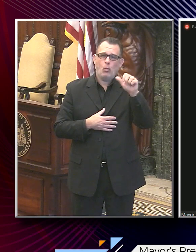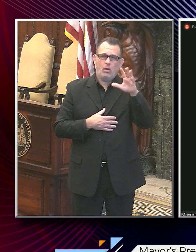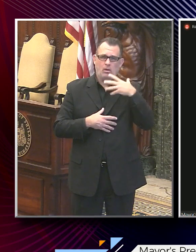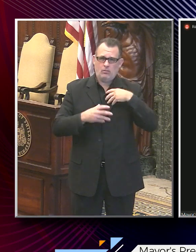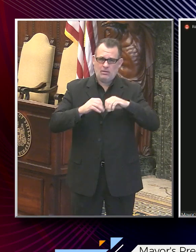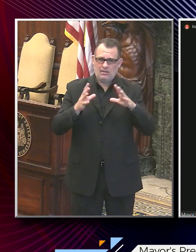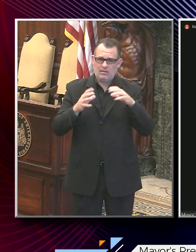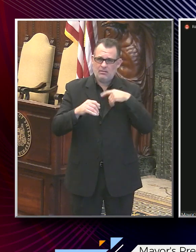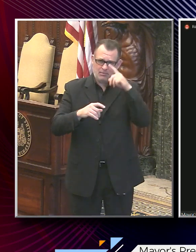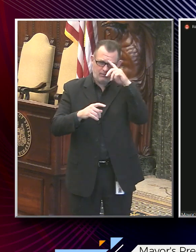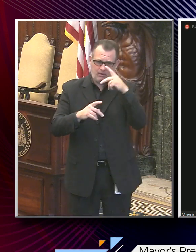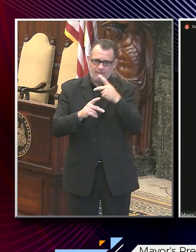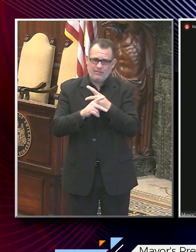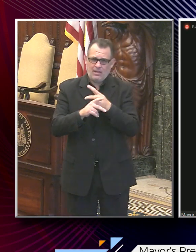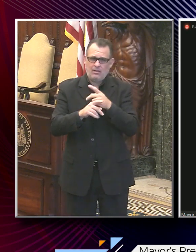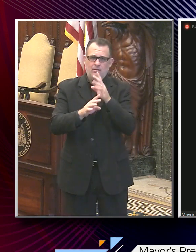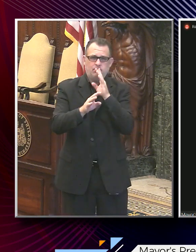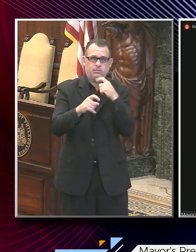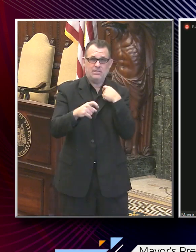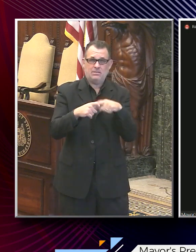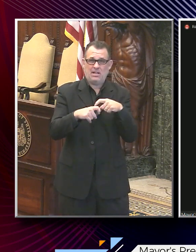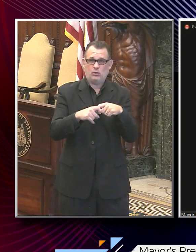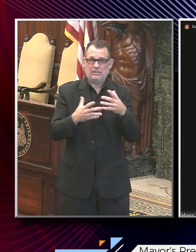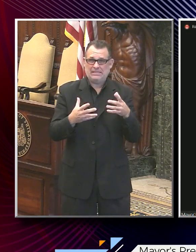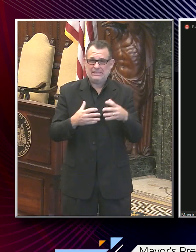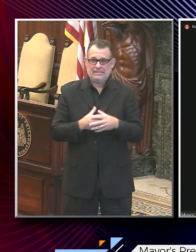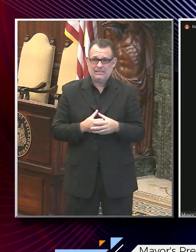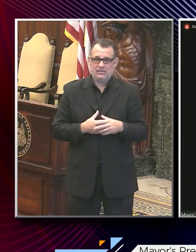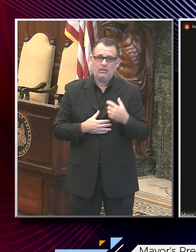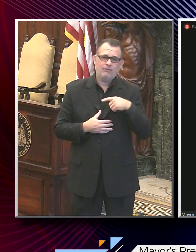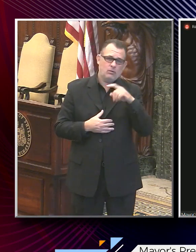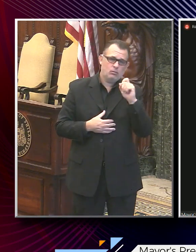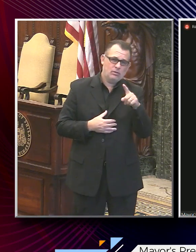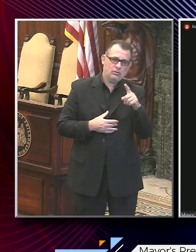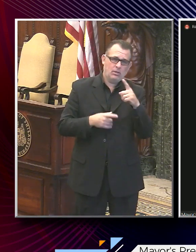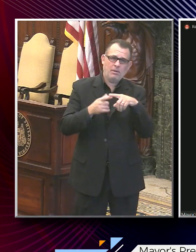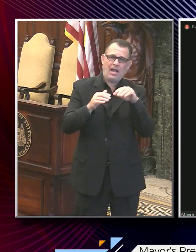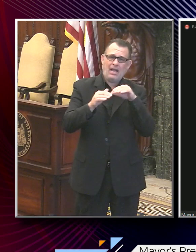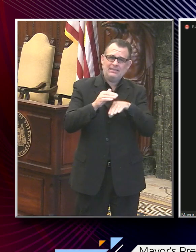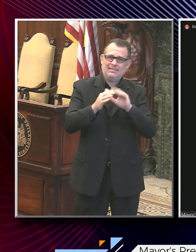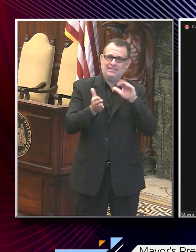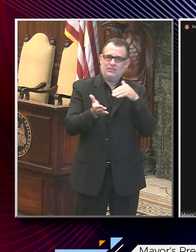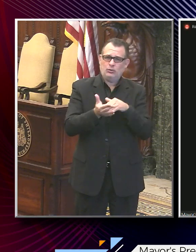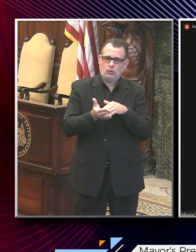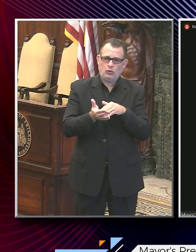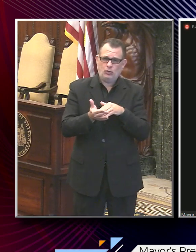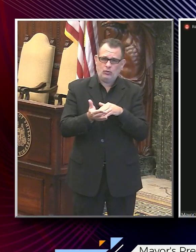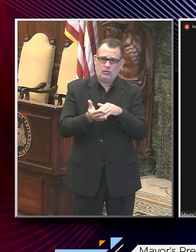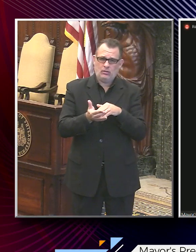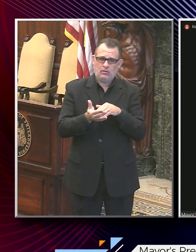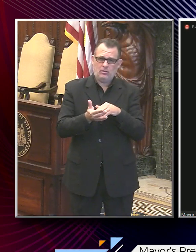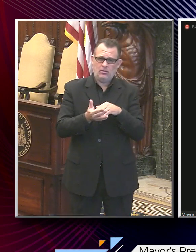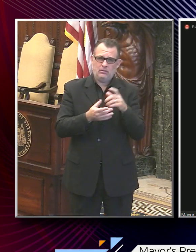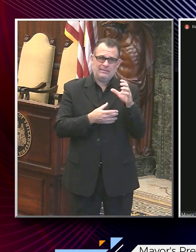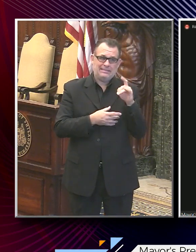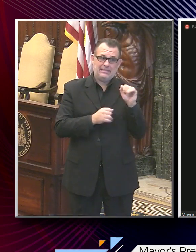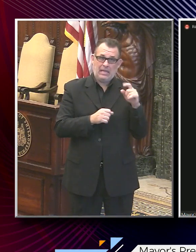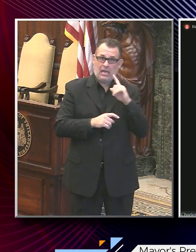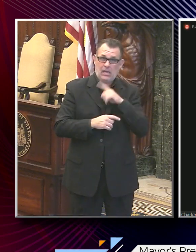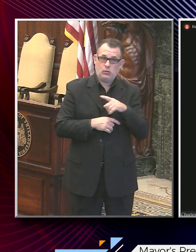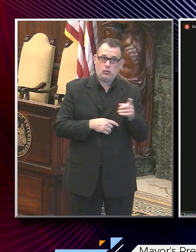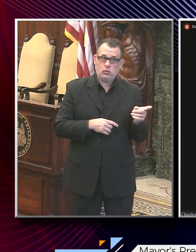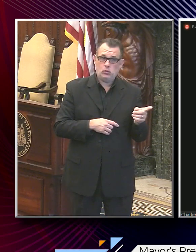now, fluent in Spanish. So Charlene, if your question is about the access centers, Cynthia can answer directly.